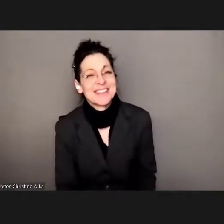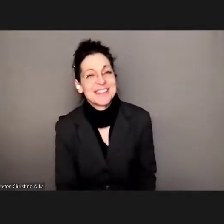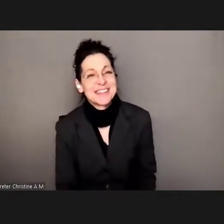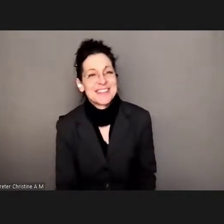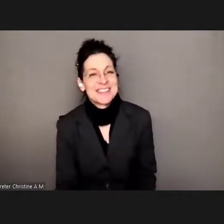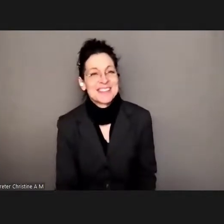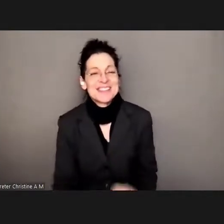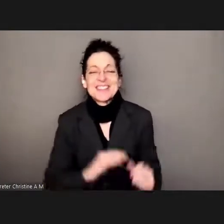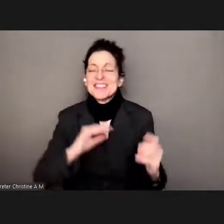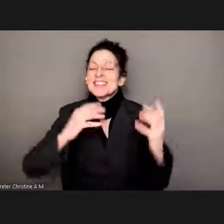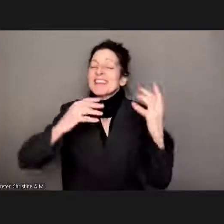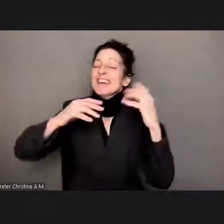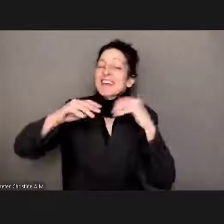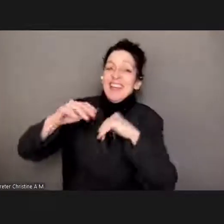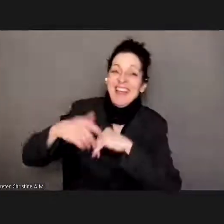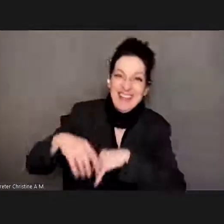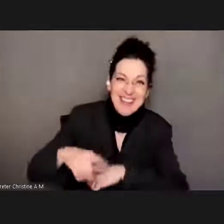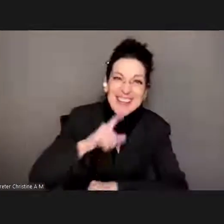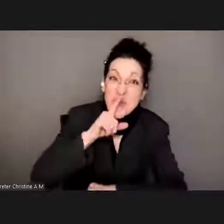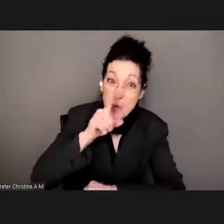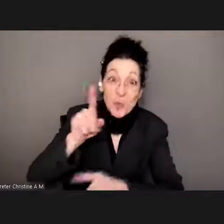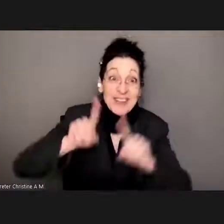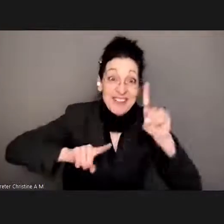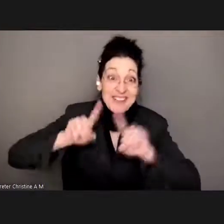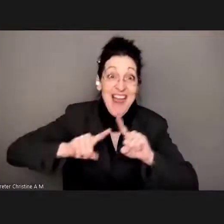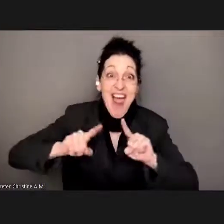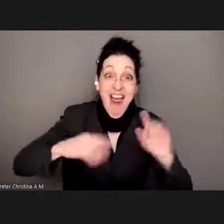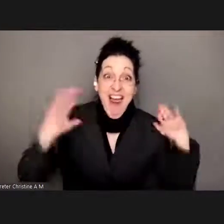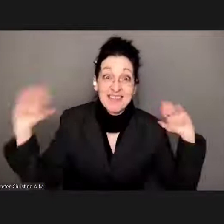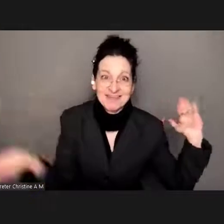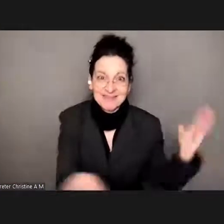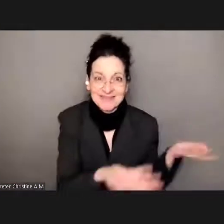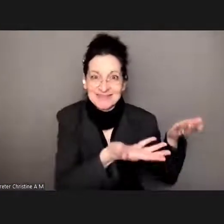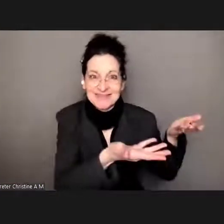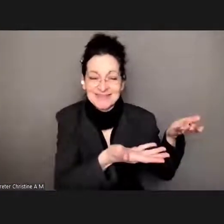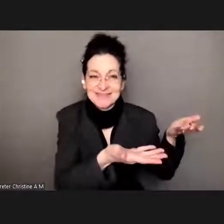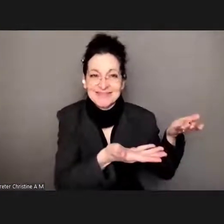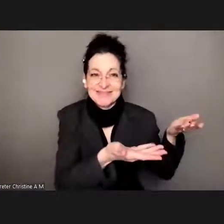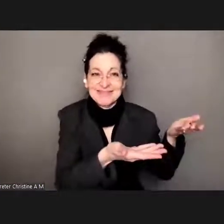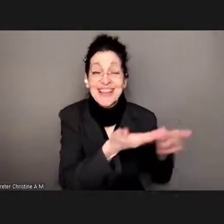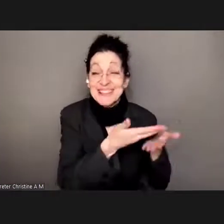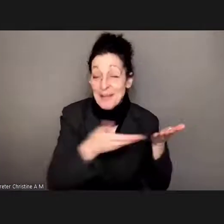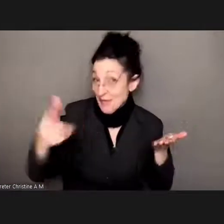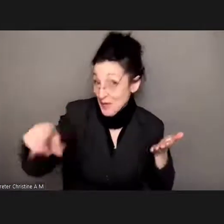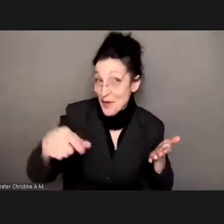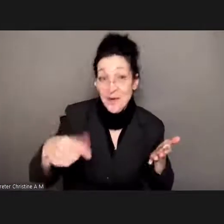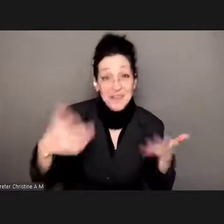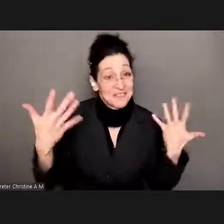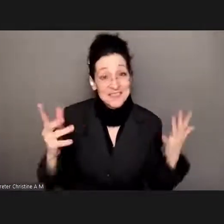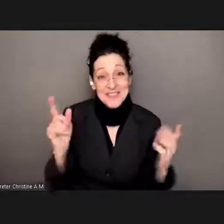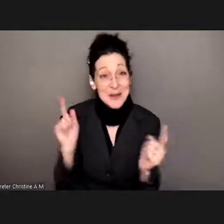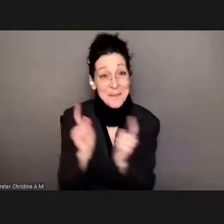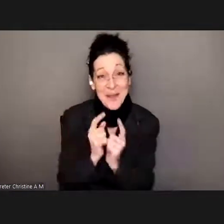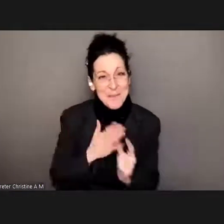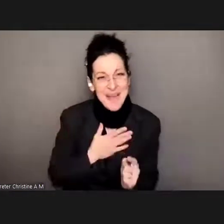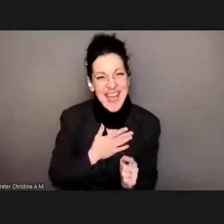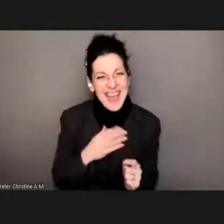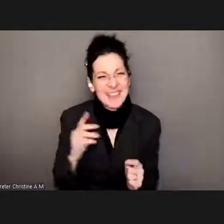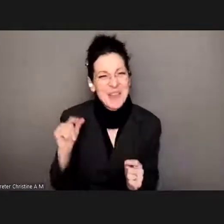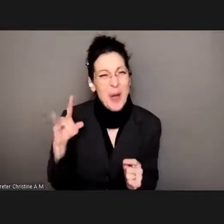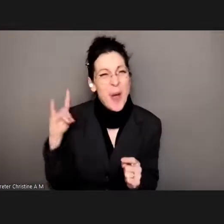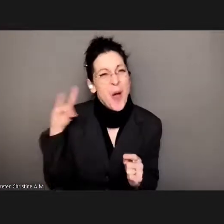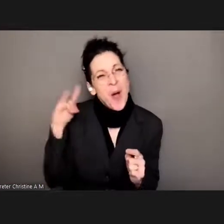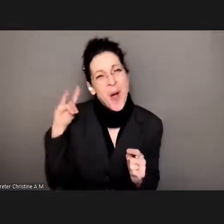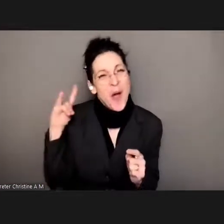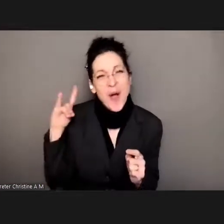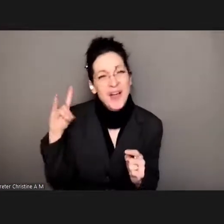So those of you who have been in person before have met my little dog, Ivy. Here she is. Hi, Ivy. She's now very old.